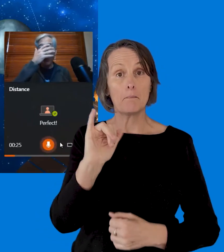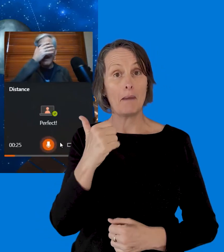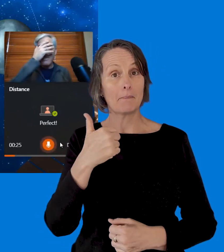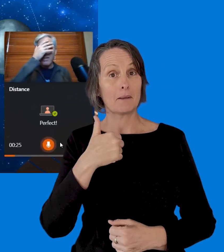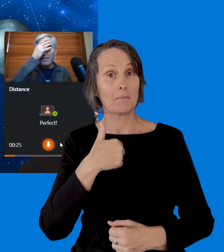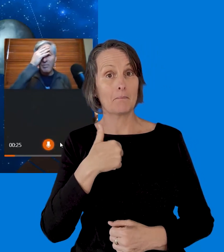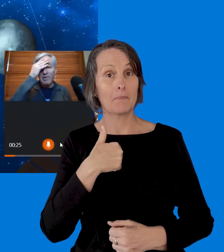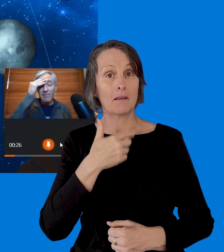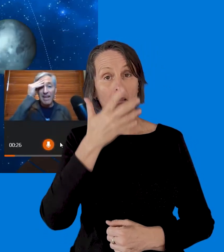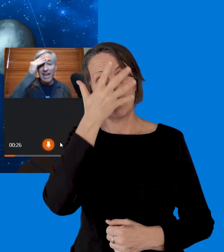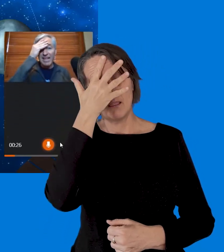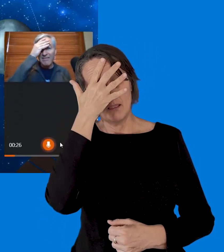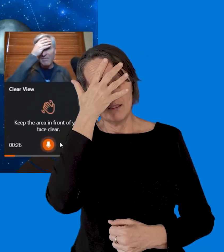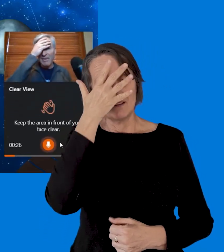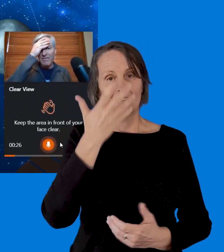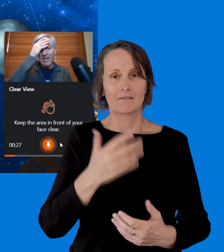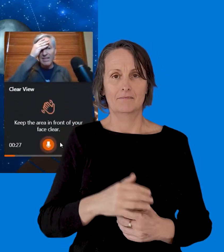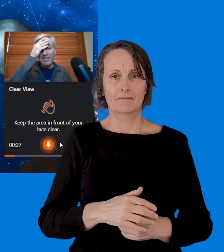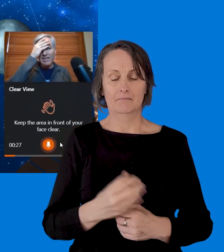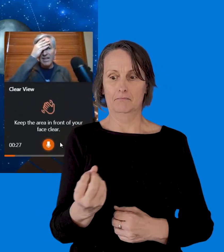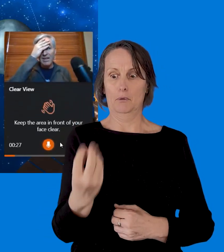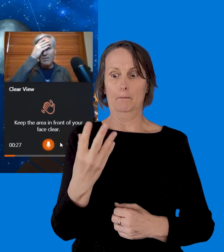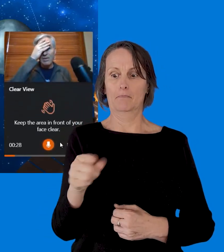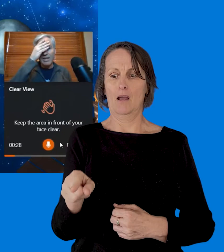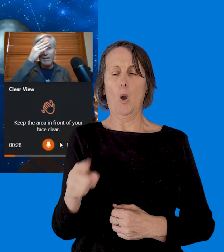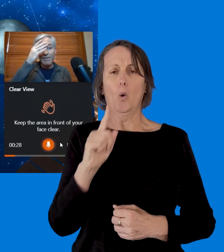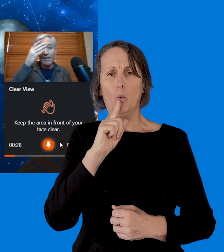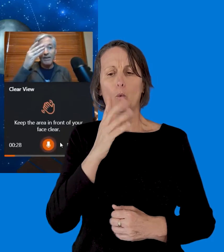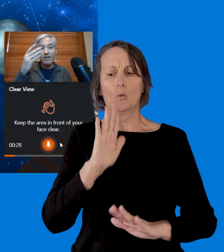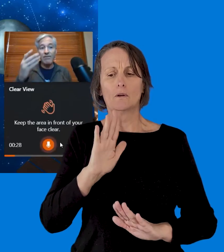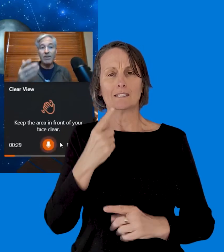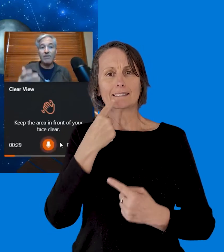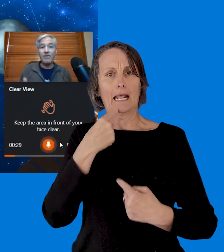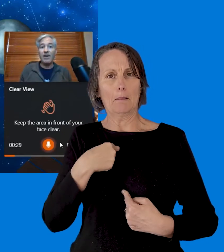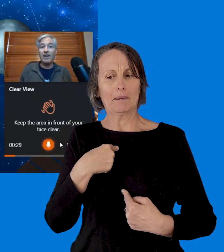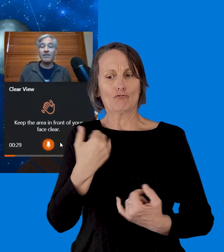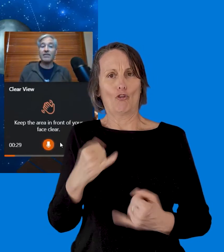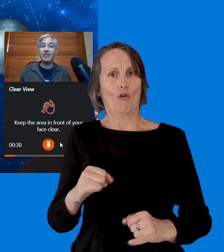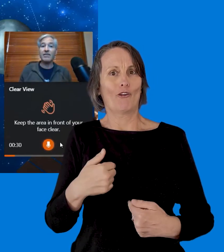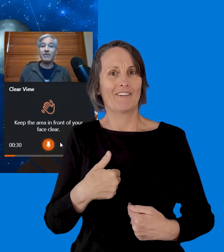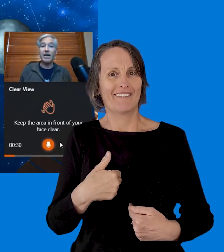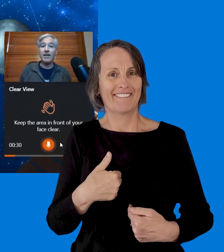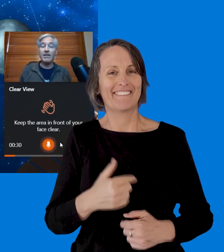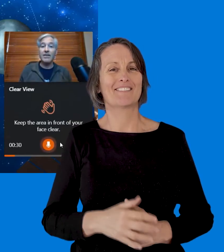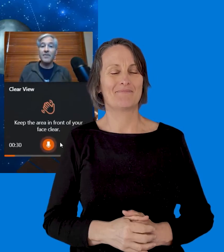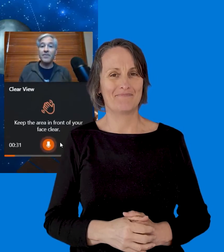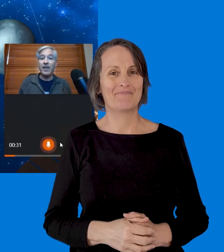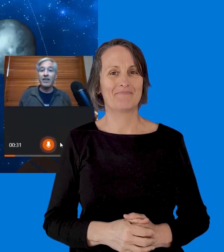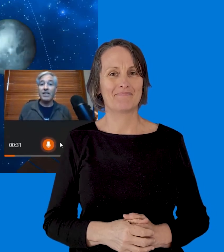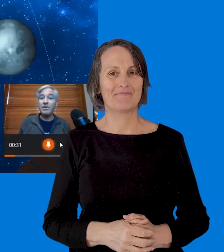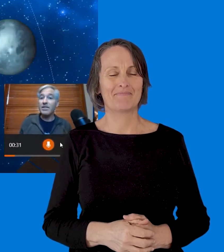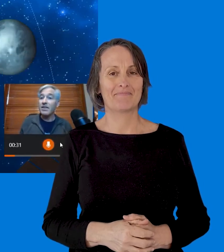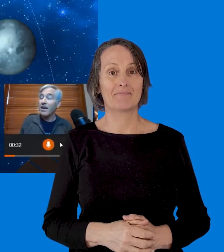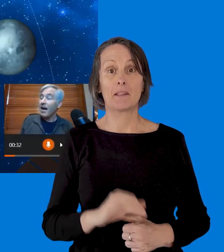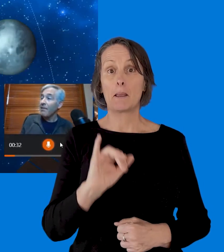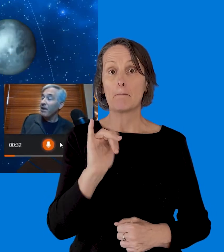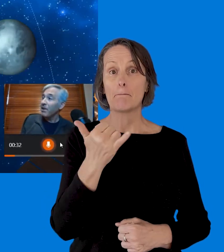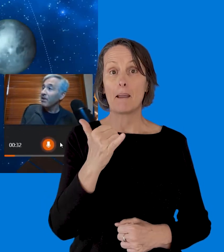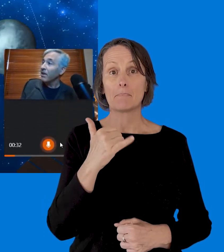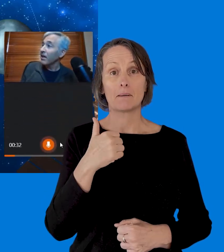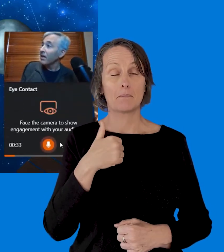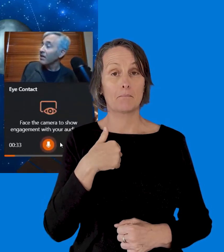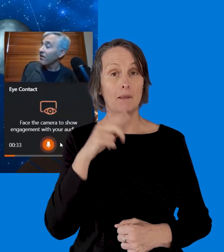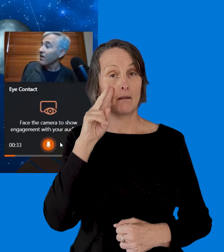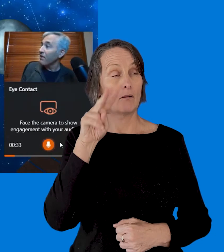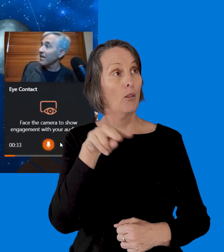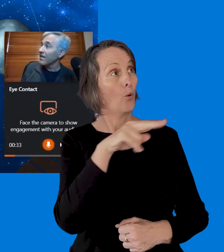I'm inadvertently putting my hand in front of my face, and keep the area in front of your face clear, okay? Another one is I might be